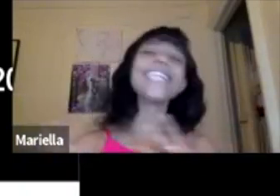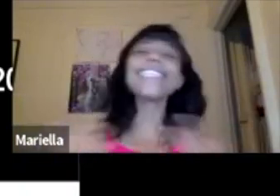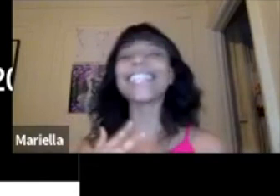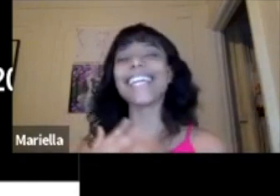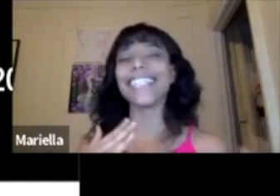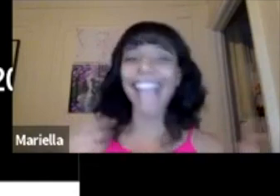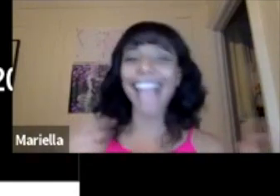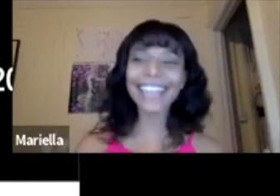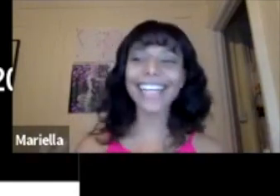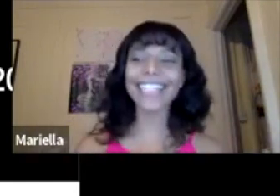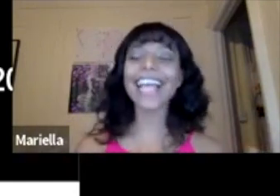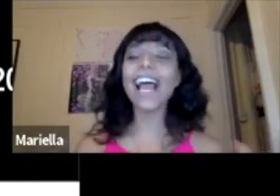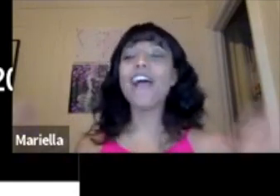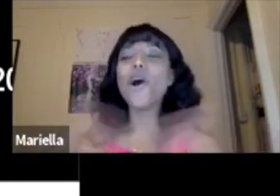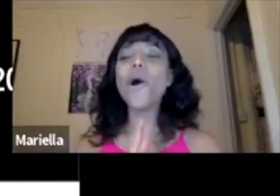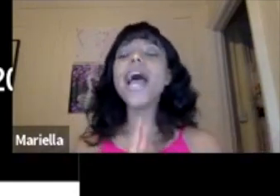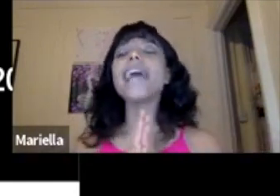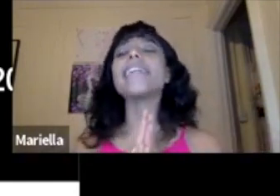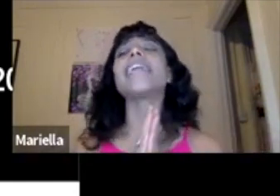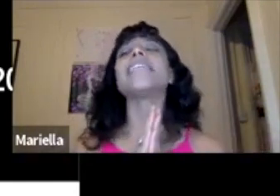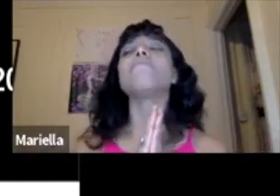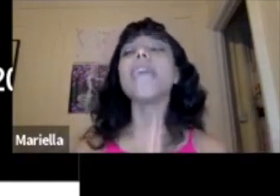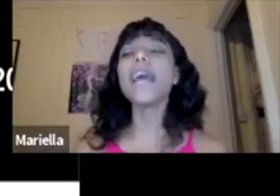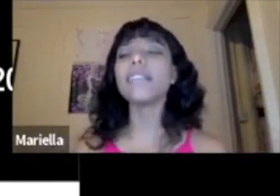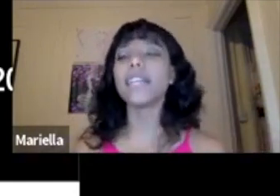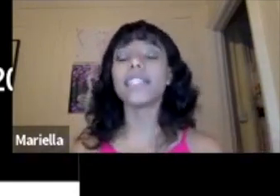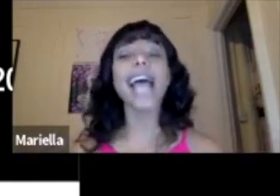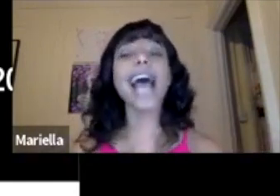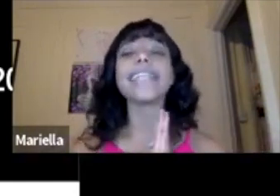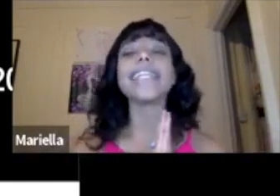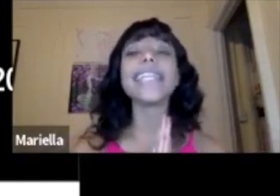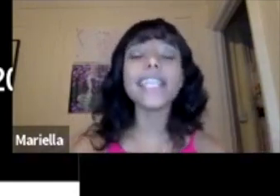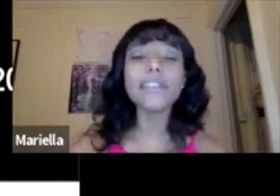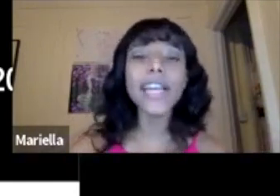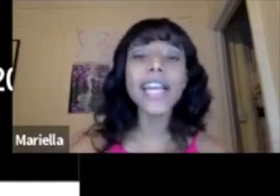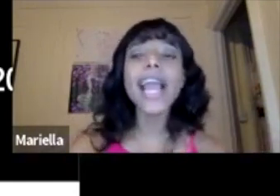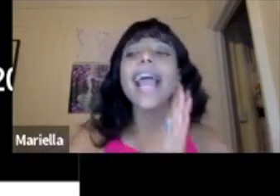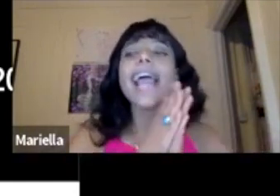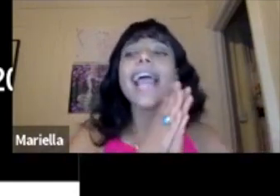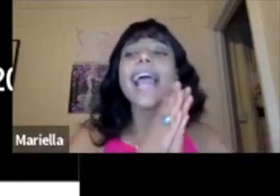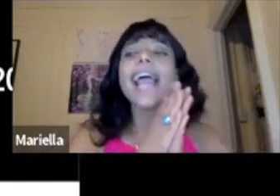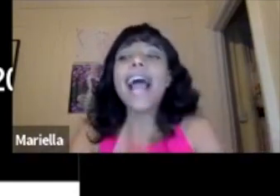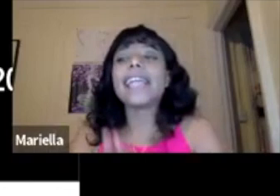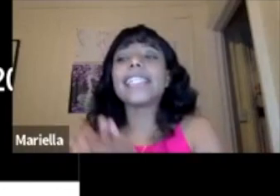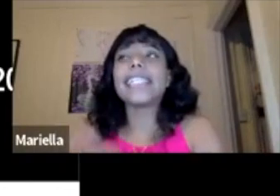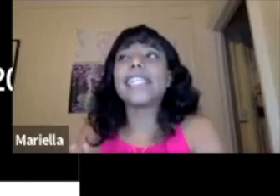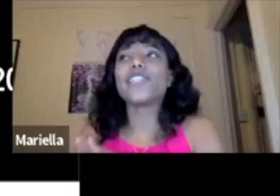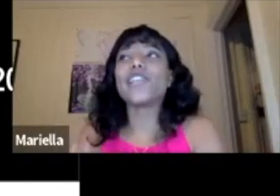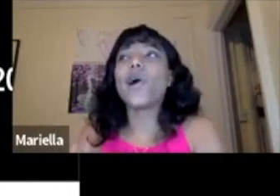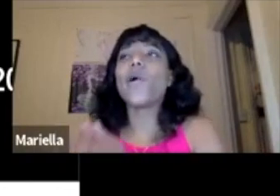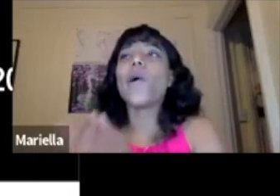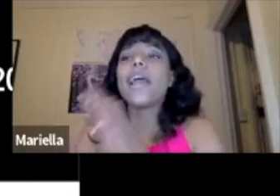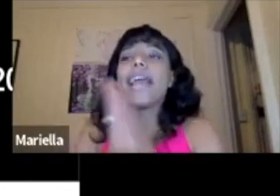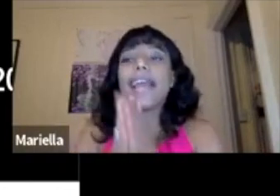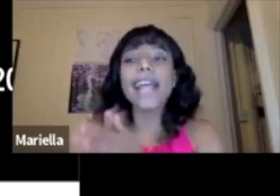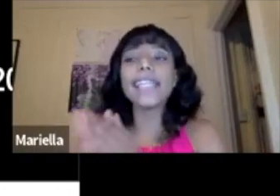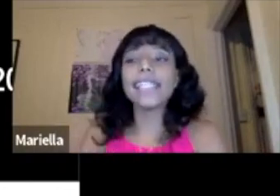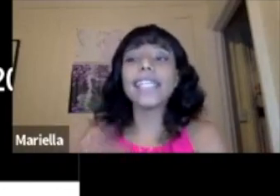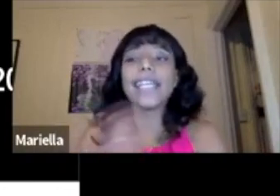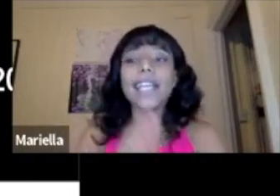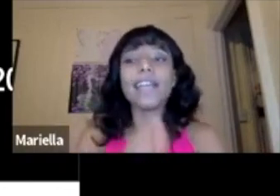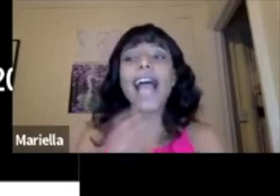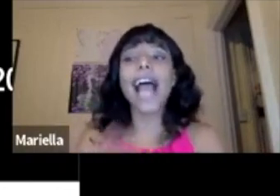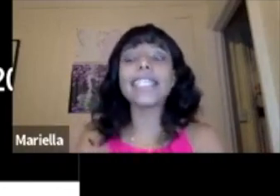you need to contact us, go ahead and email us at Hearing AIC. So